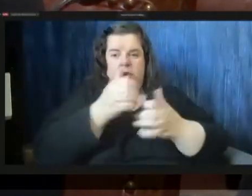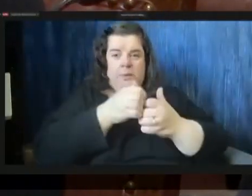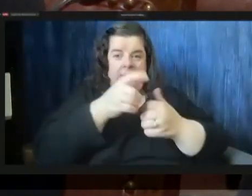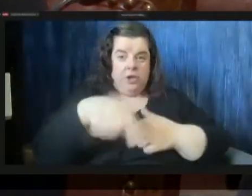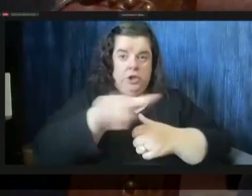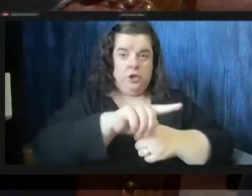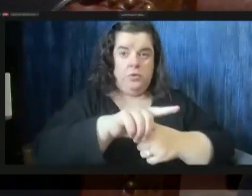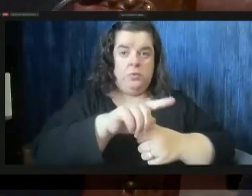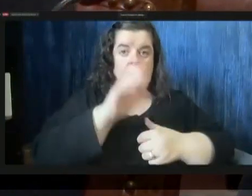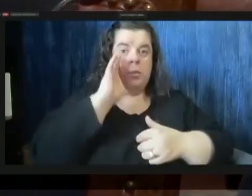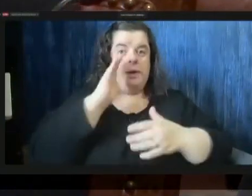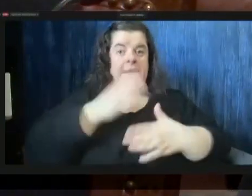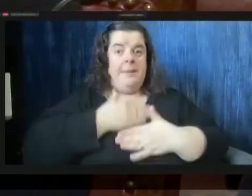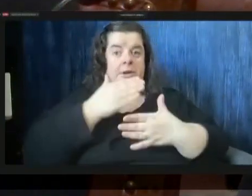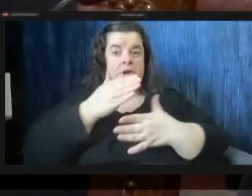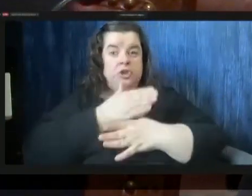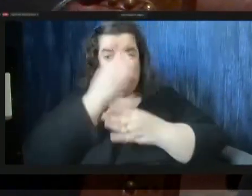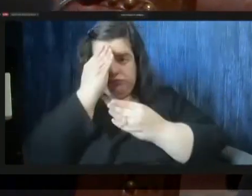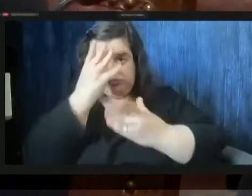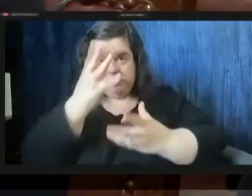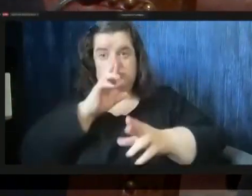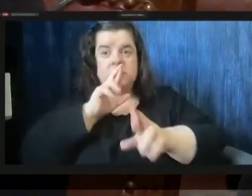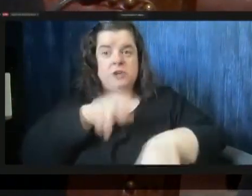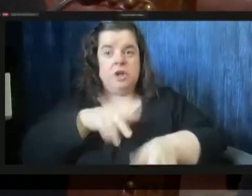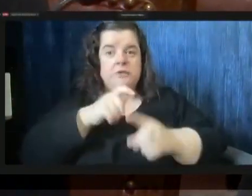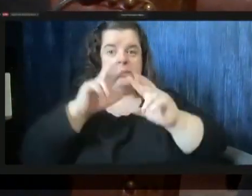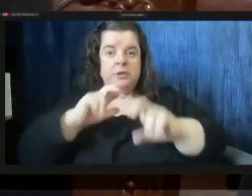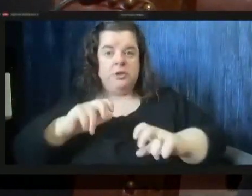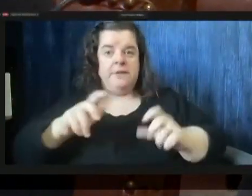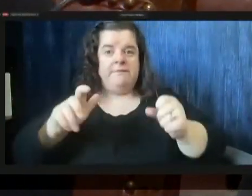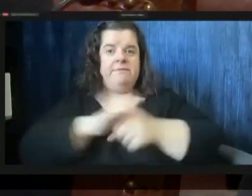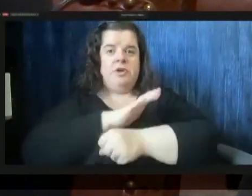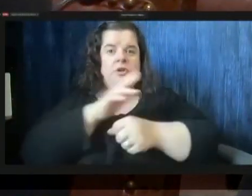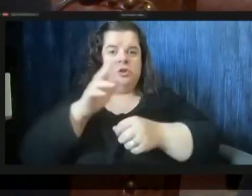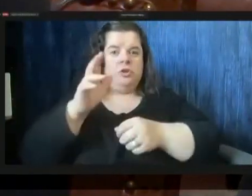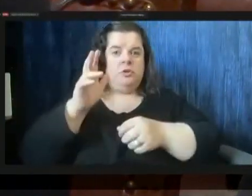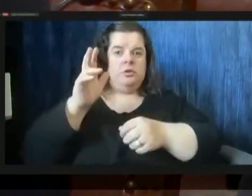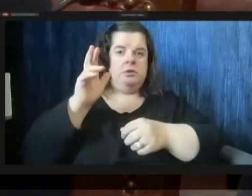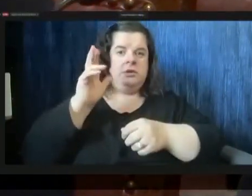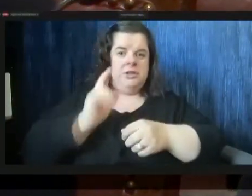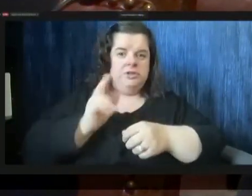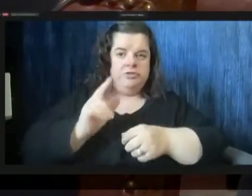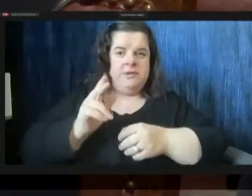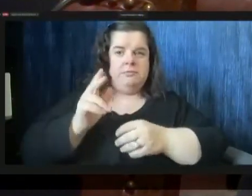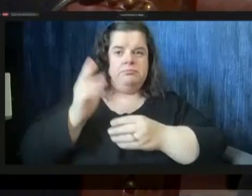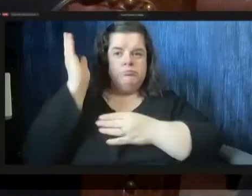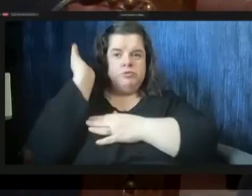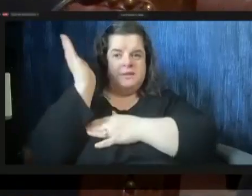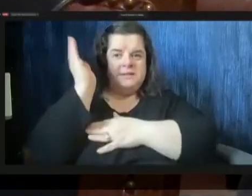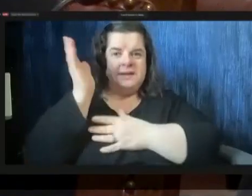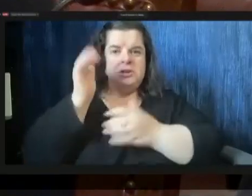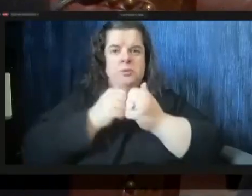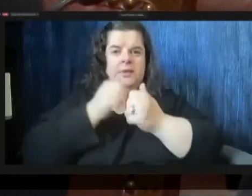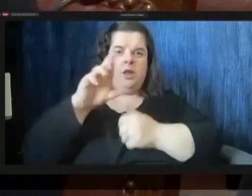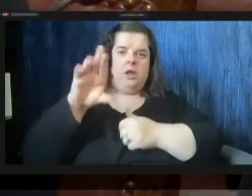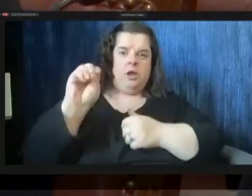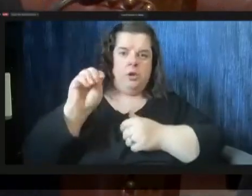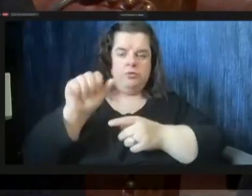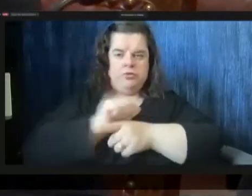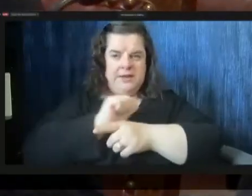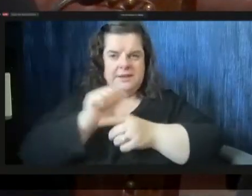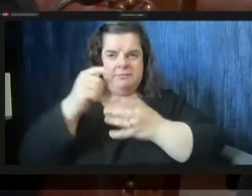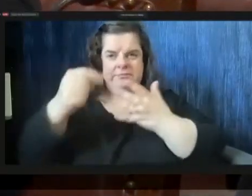happy to share the results of the survey as well as a fuller presentation on the history of the RCO program and some of the trends and things like that that we're seeing. Do you see